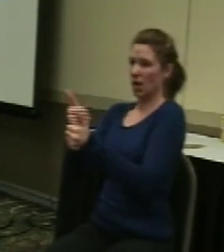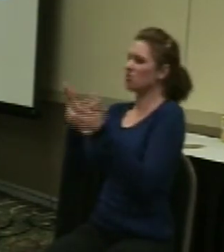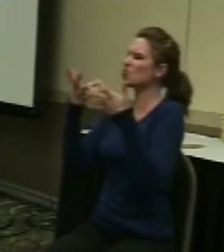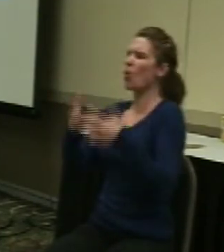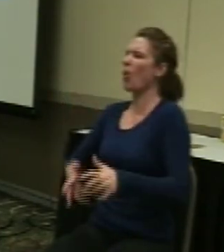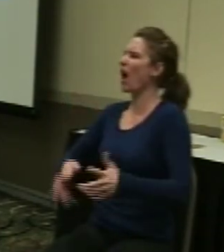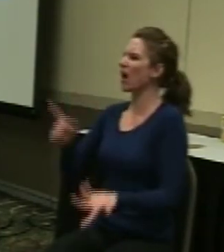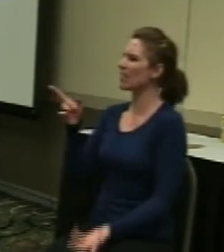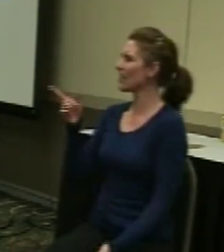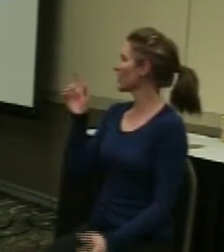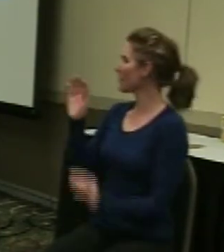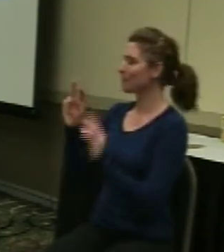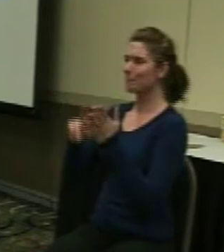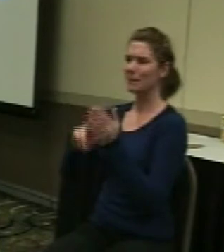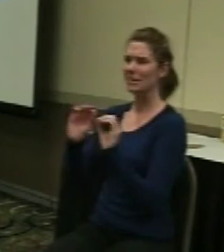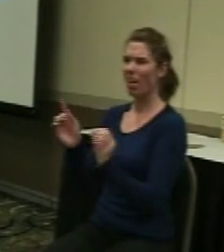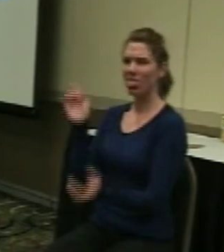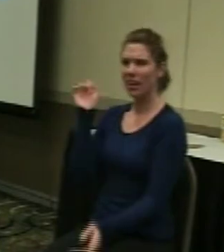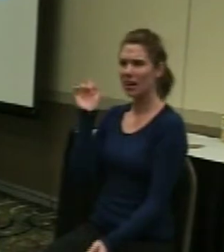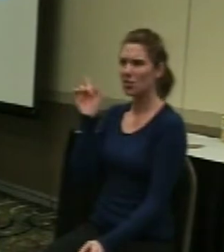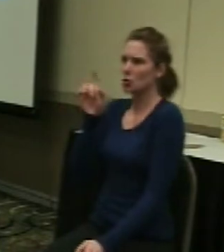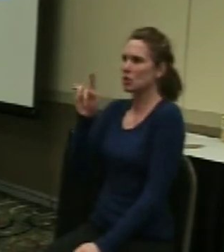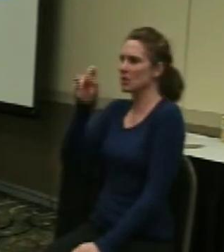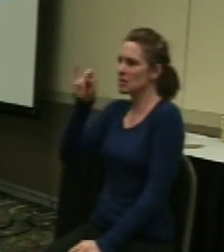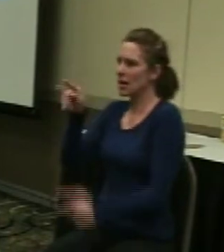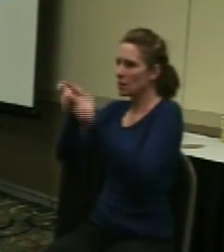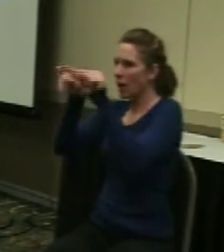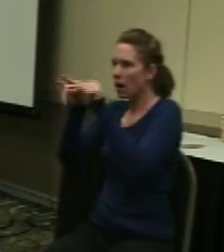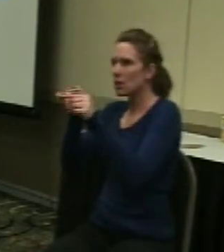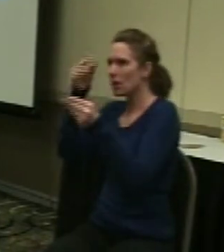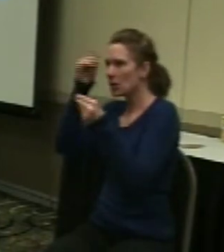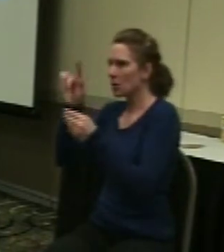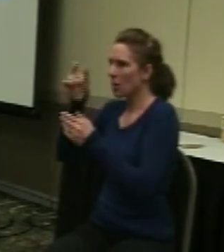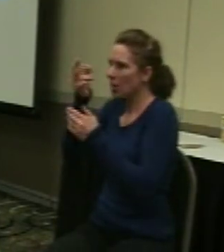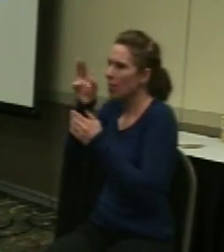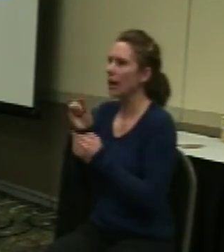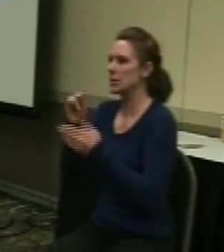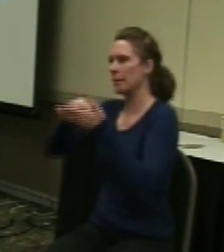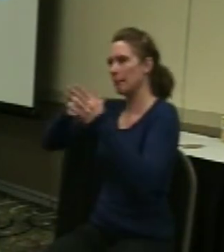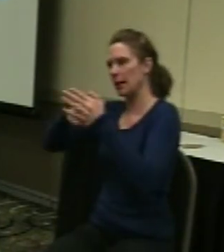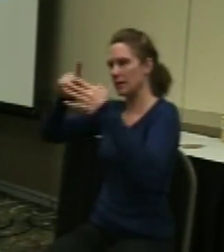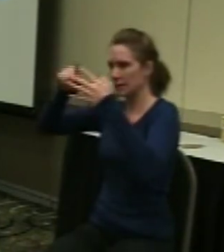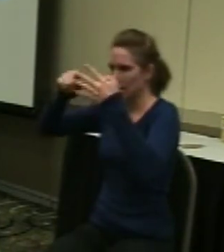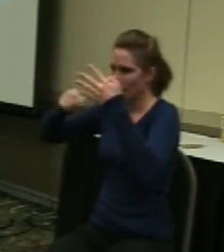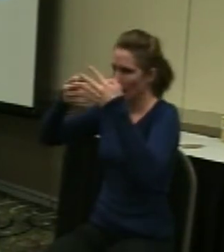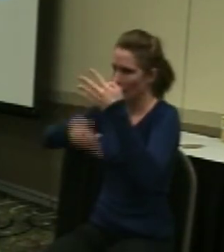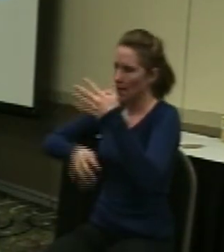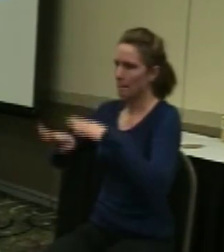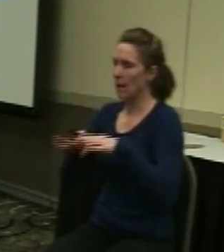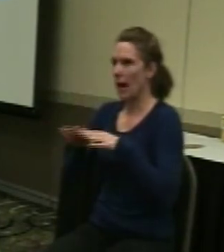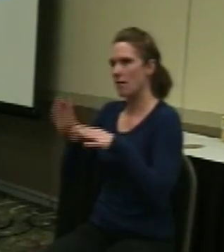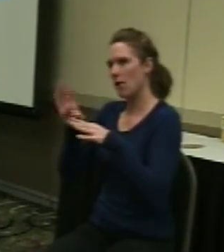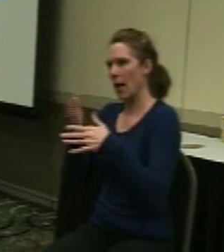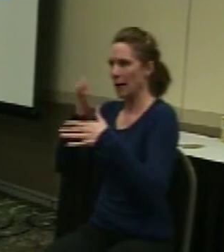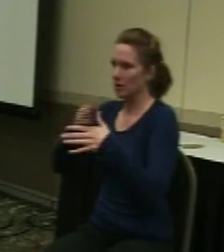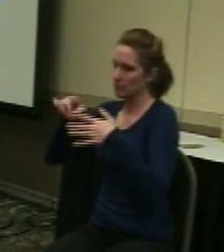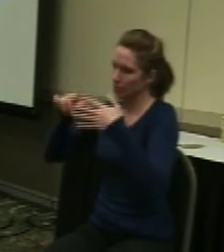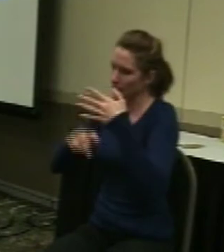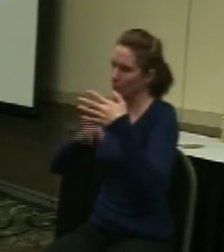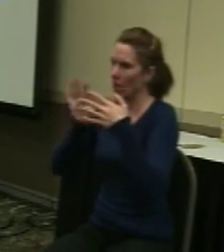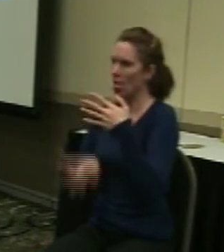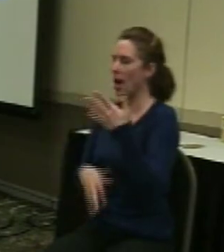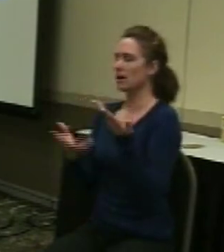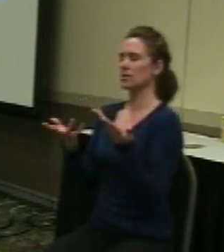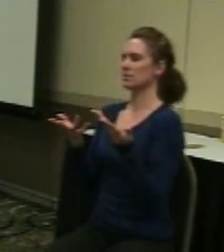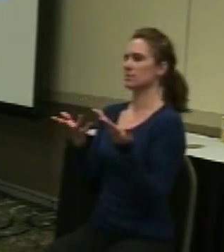is, don't you? You need those little text boxes telling you that this is baseline, this is intervention, this is the behavior that you're working on, and you want